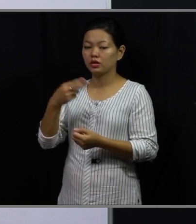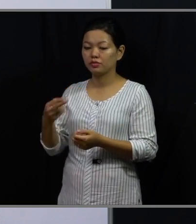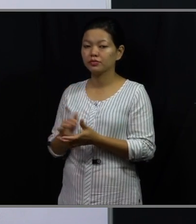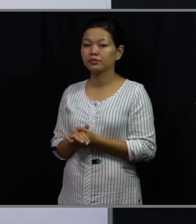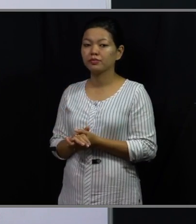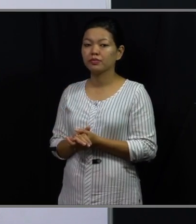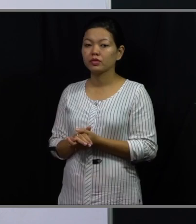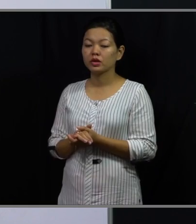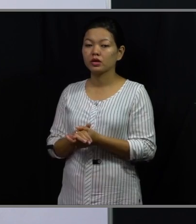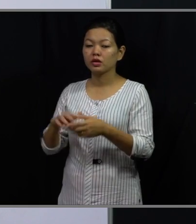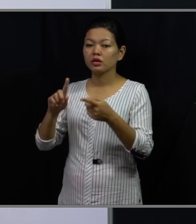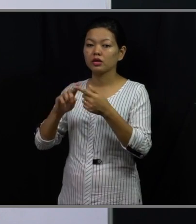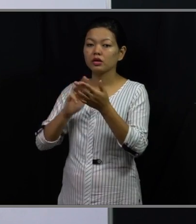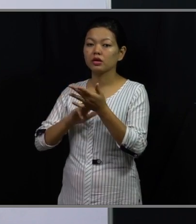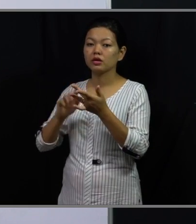Emil